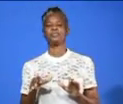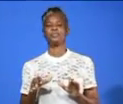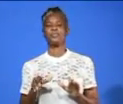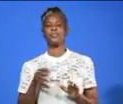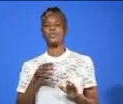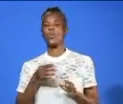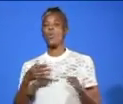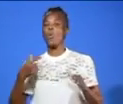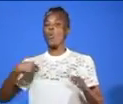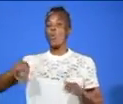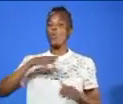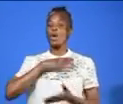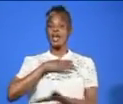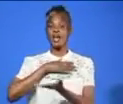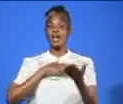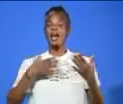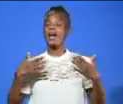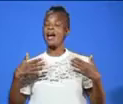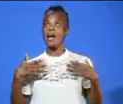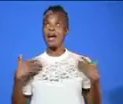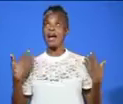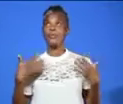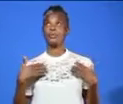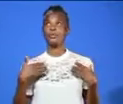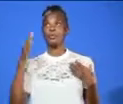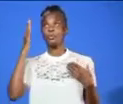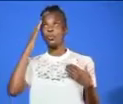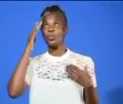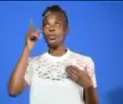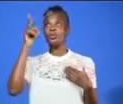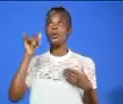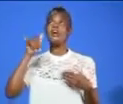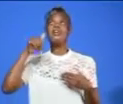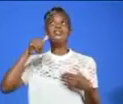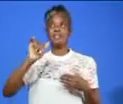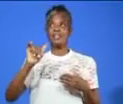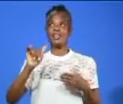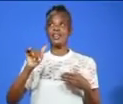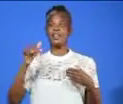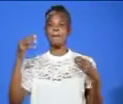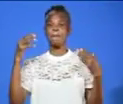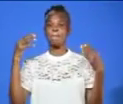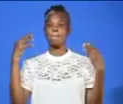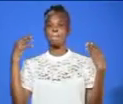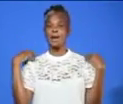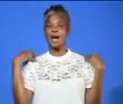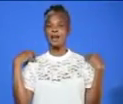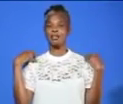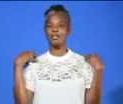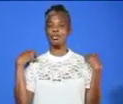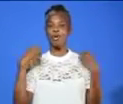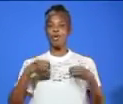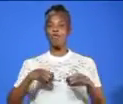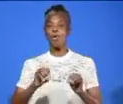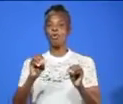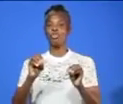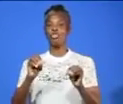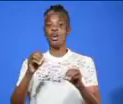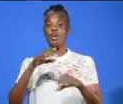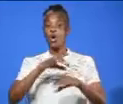We are glad to know that you are still master of ocean and earth and